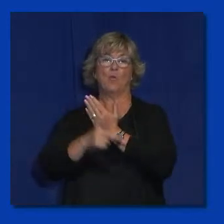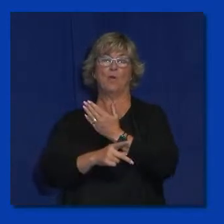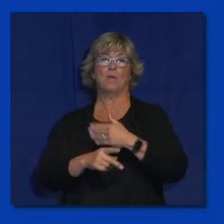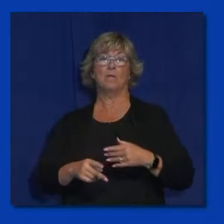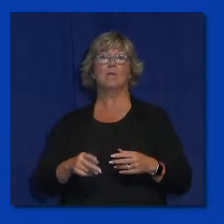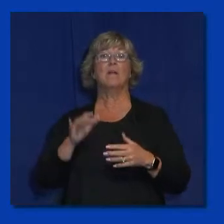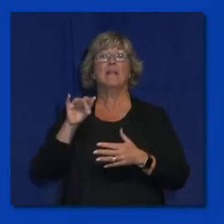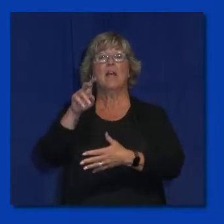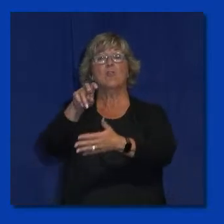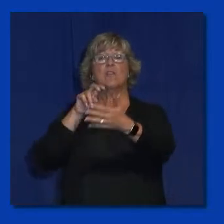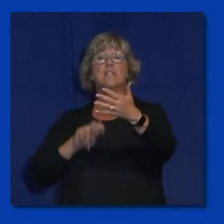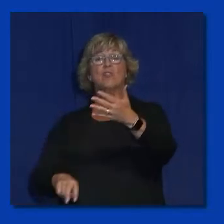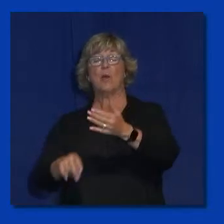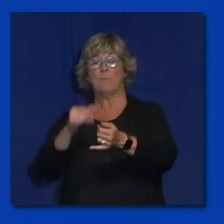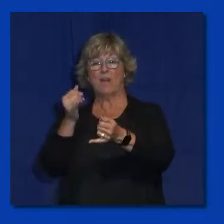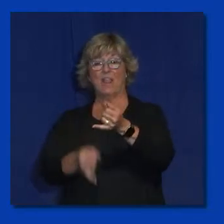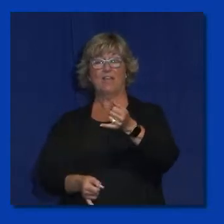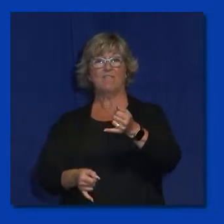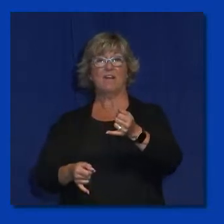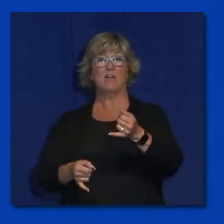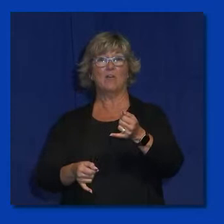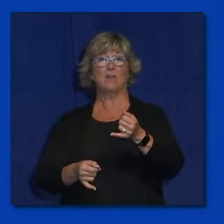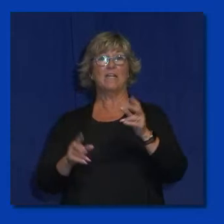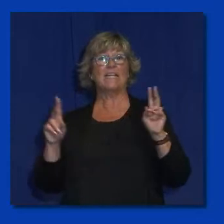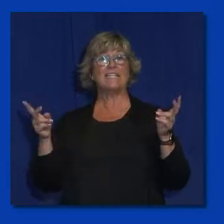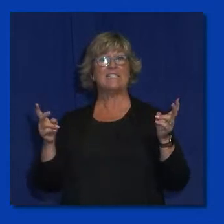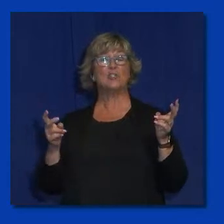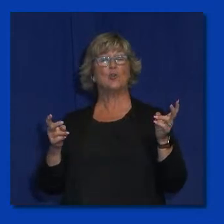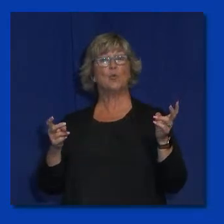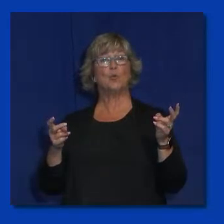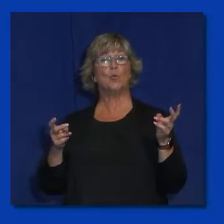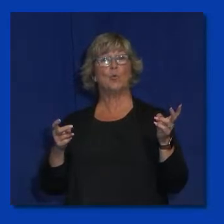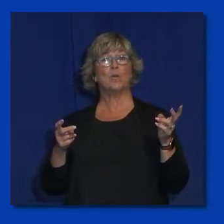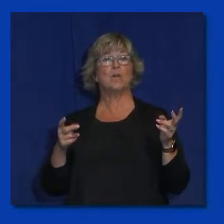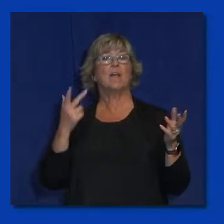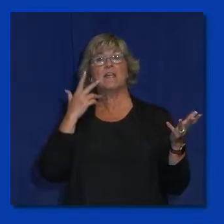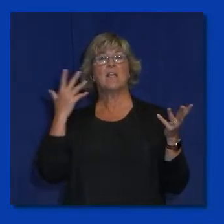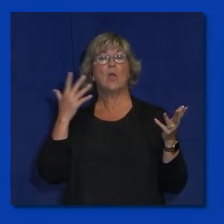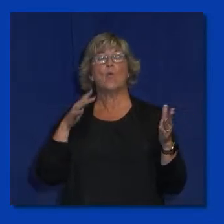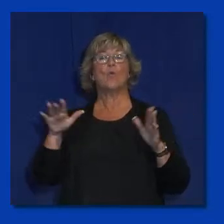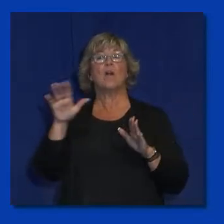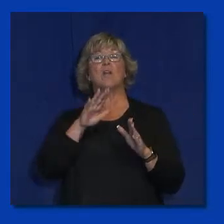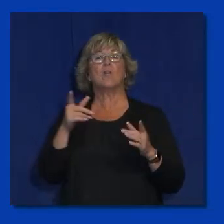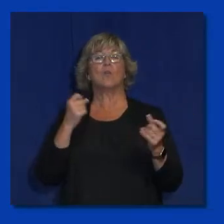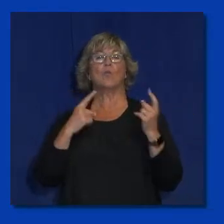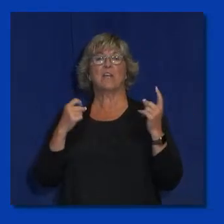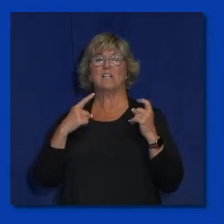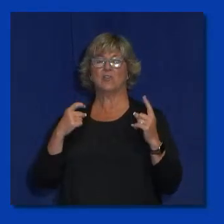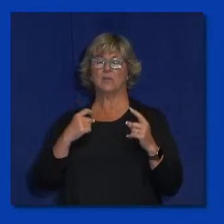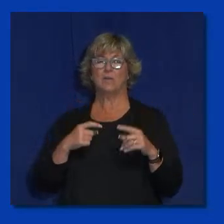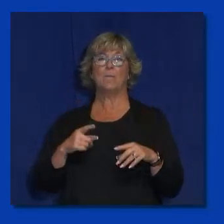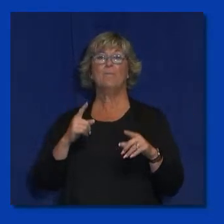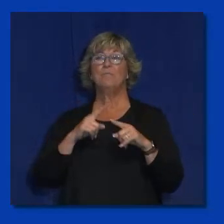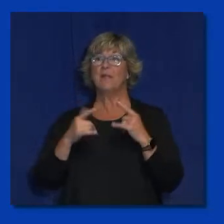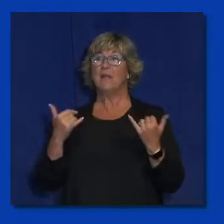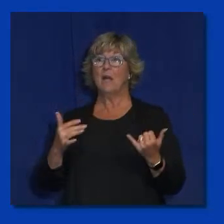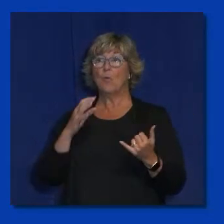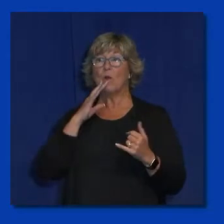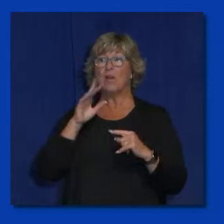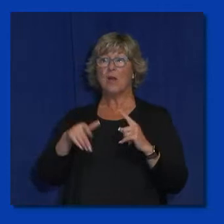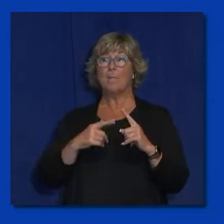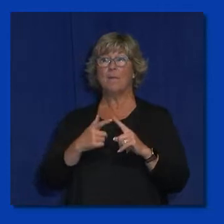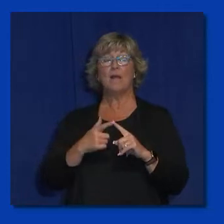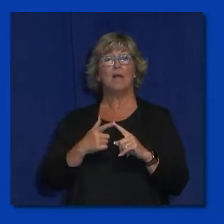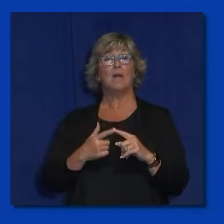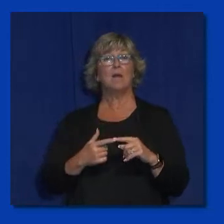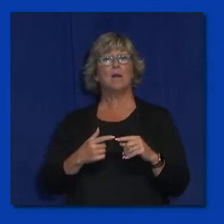let's just jump to the final issue and then see what's on folks' minds, talk about the issue that right now is